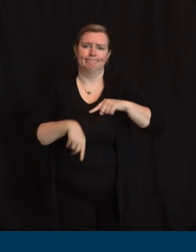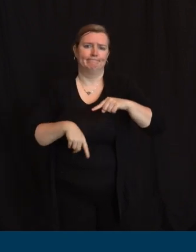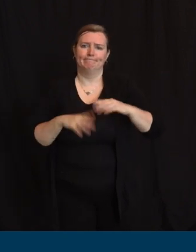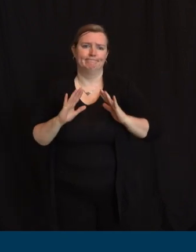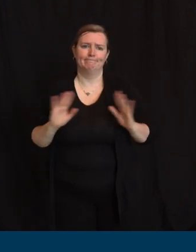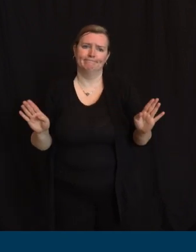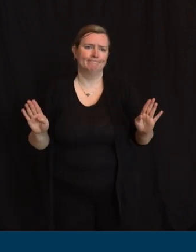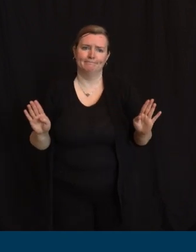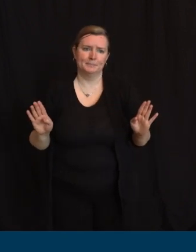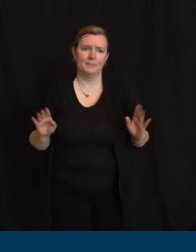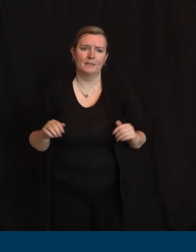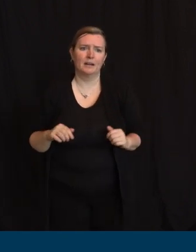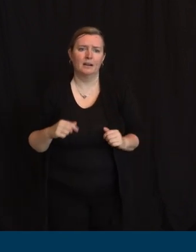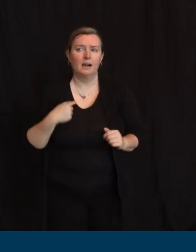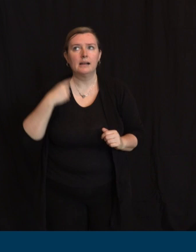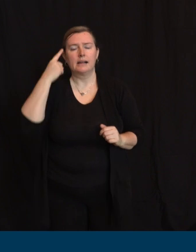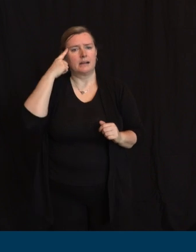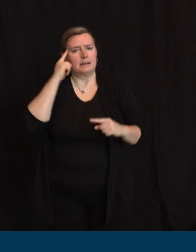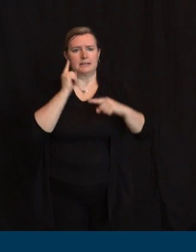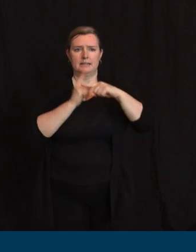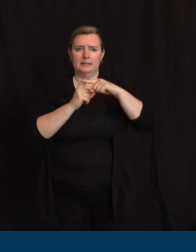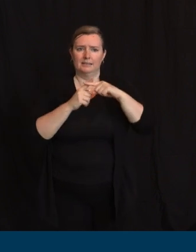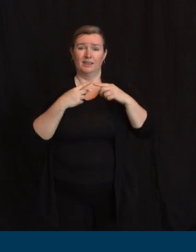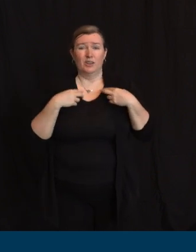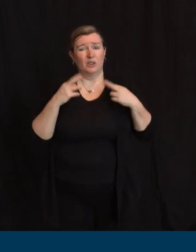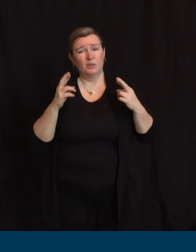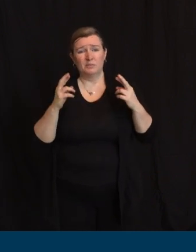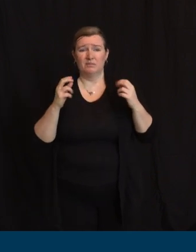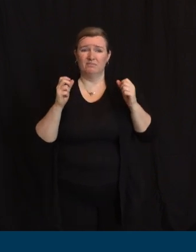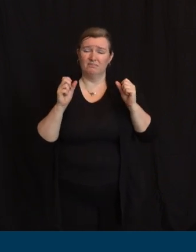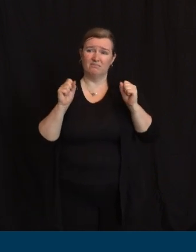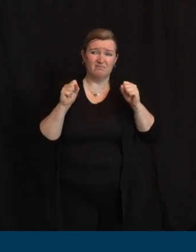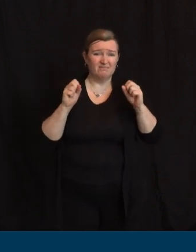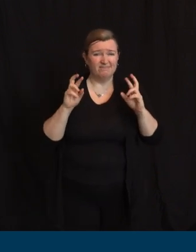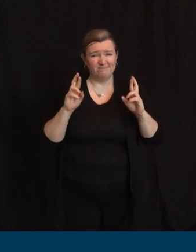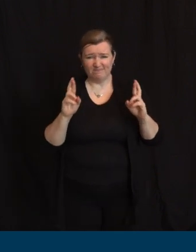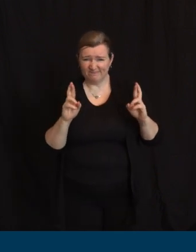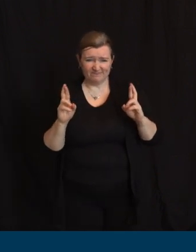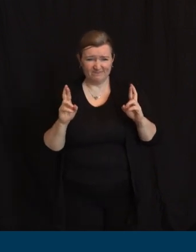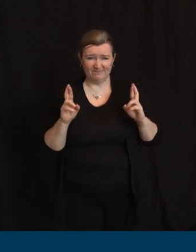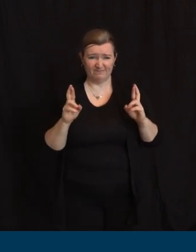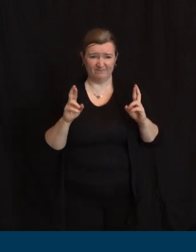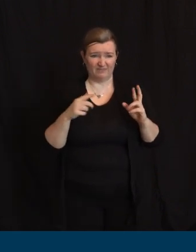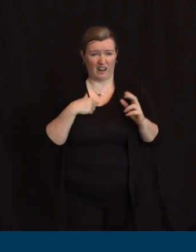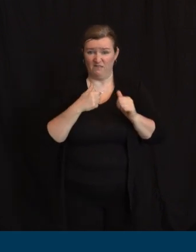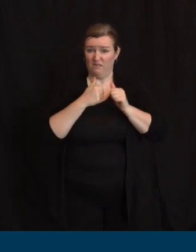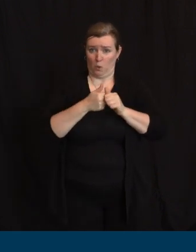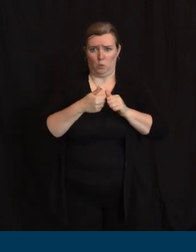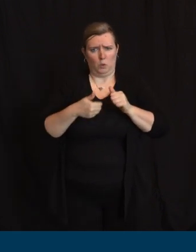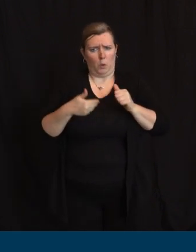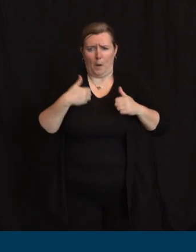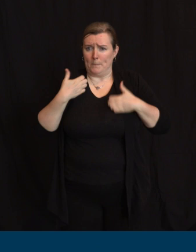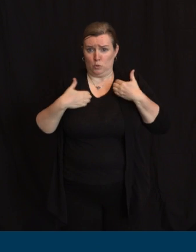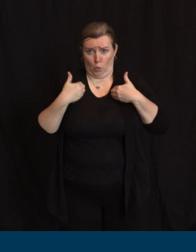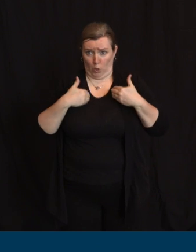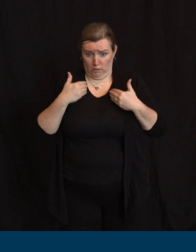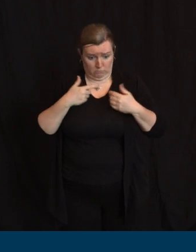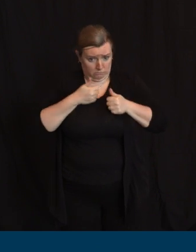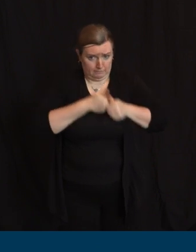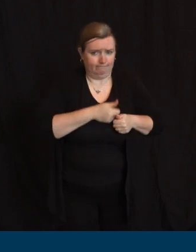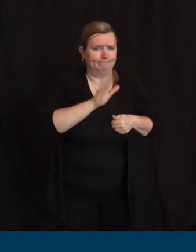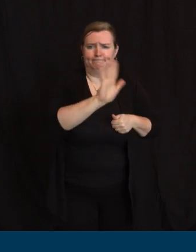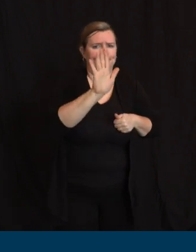I remain hopeful we can. We cannot be guided by emotion. We need to be guided by where the facts on the